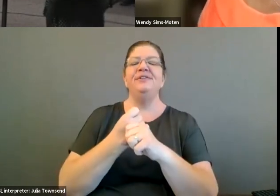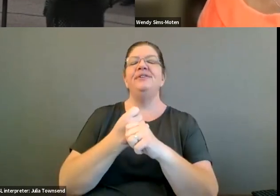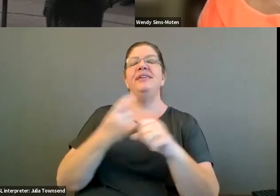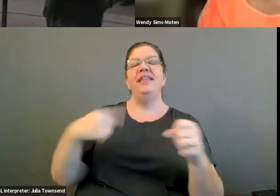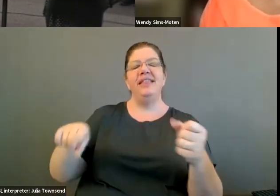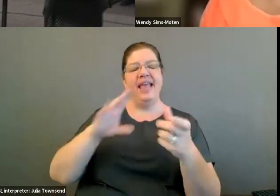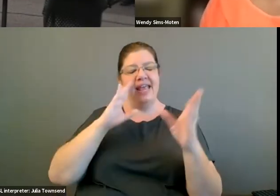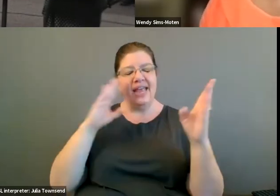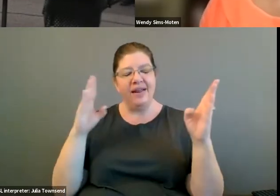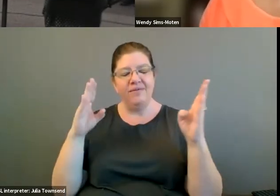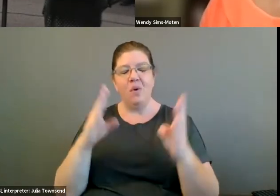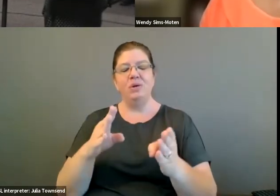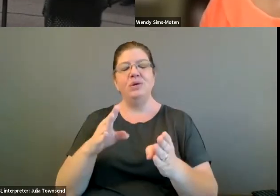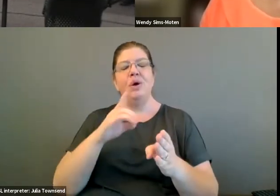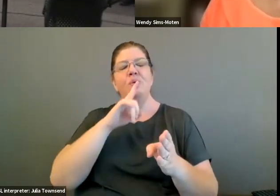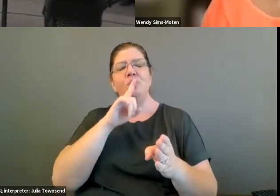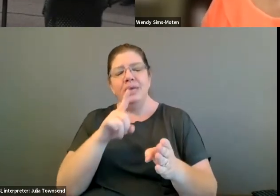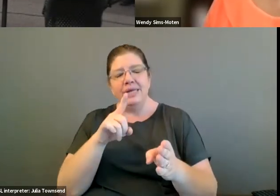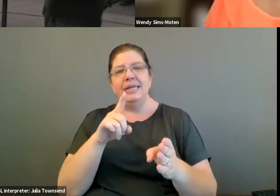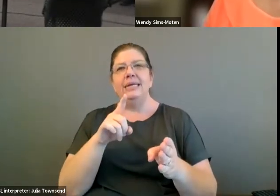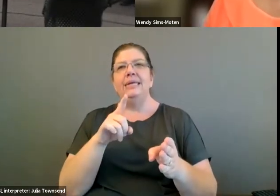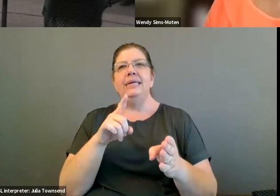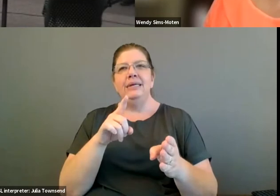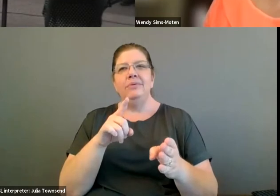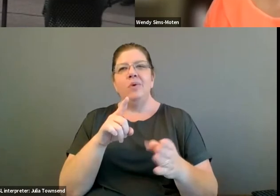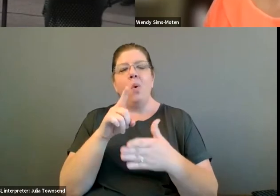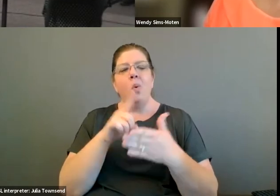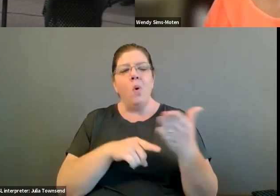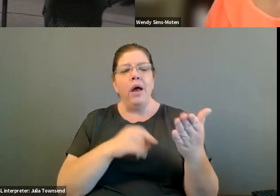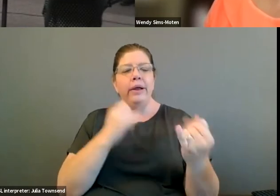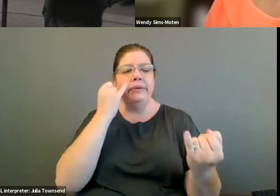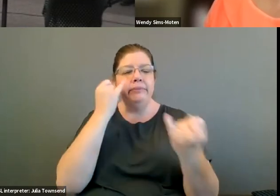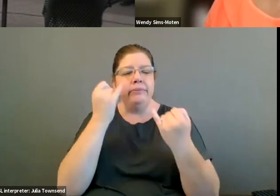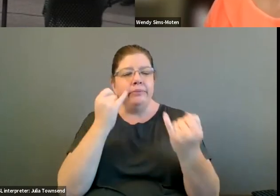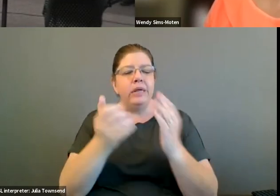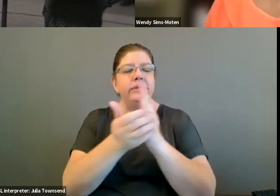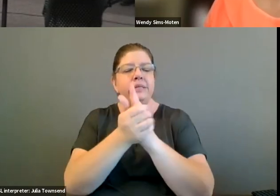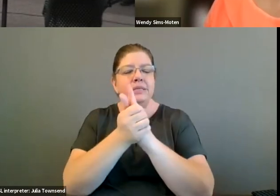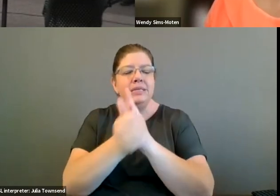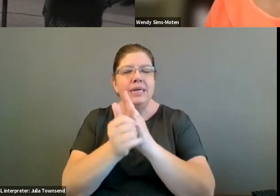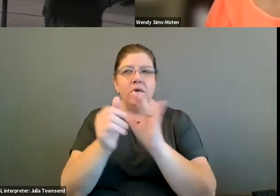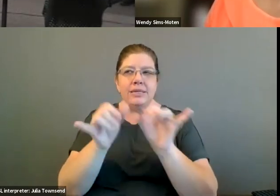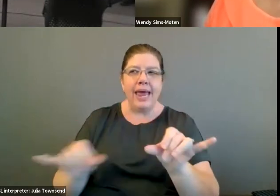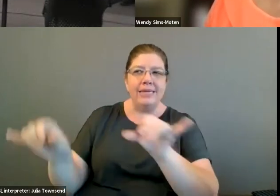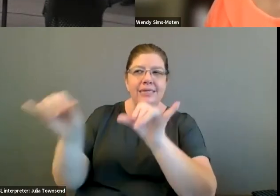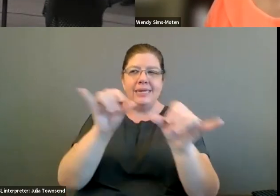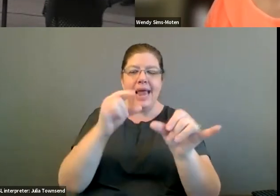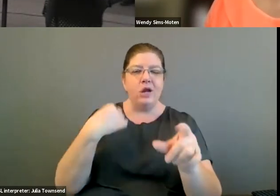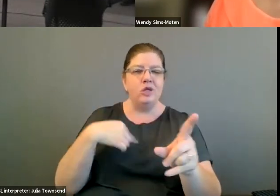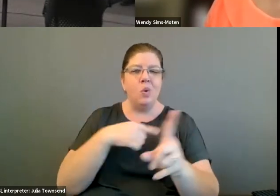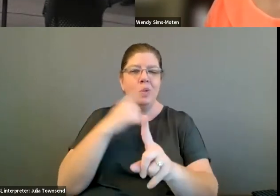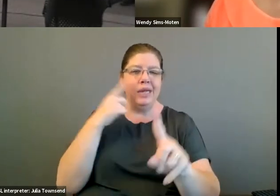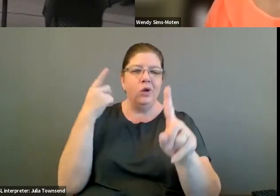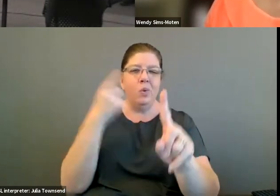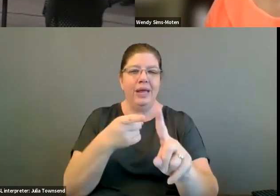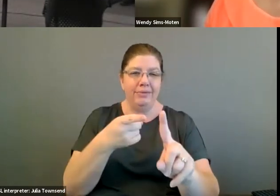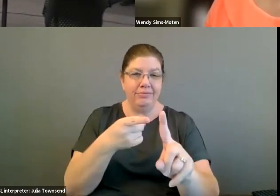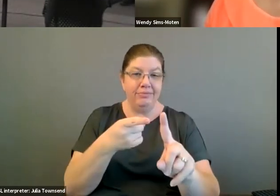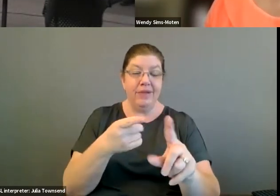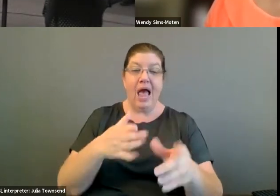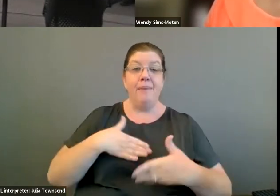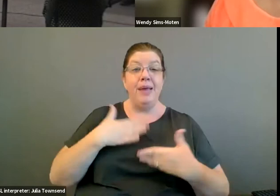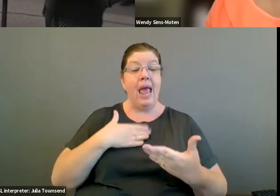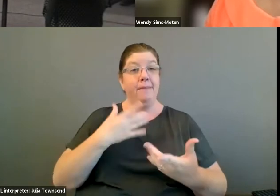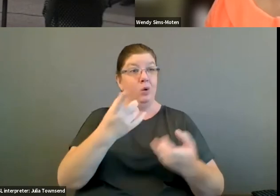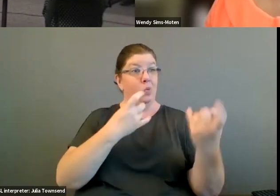can focus on really what strategies and skills and standards we need to hit. So I'd be happy to answer any questions